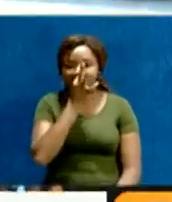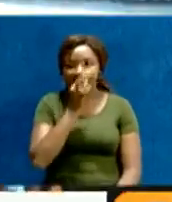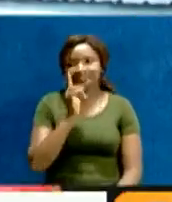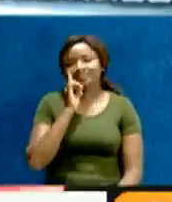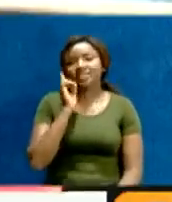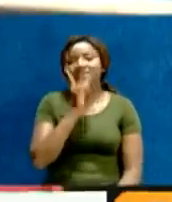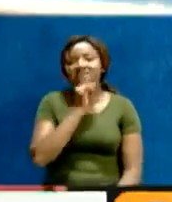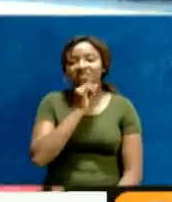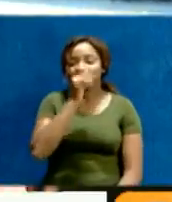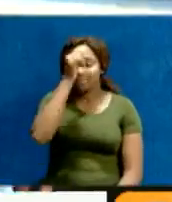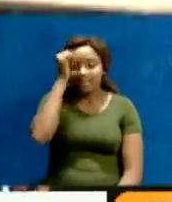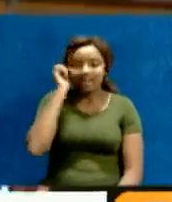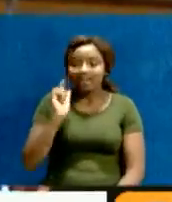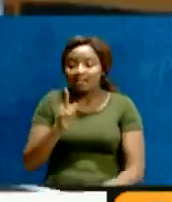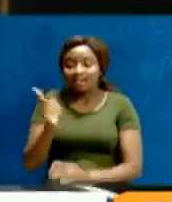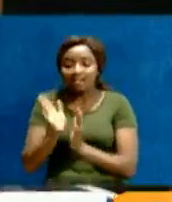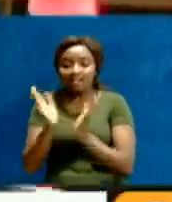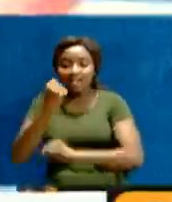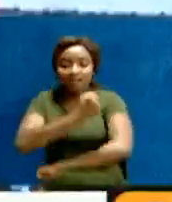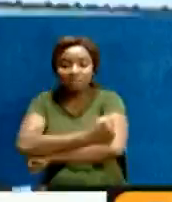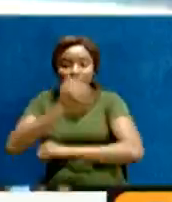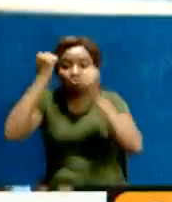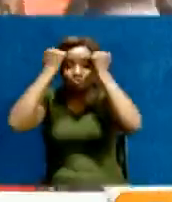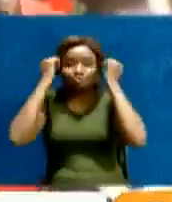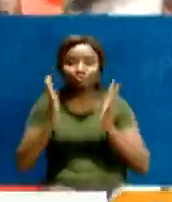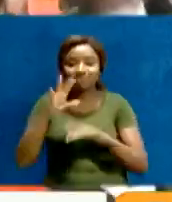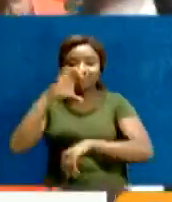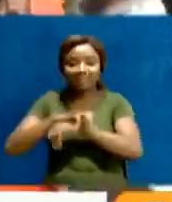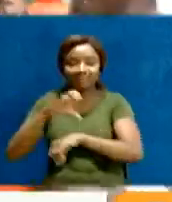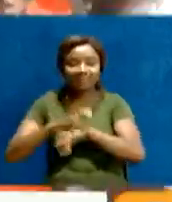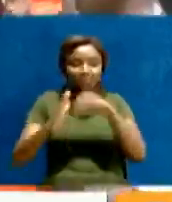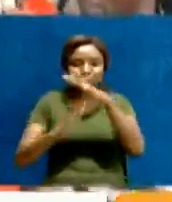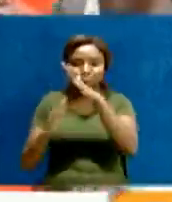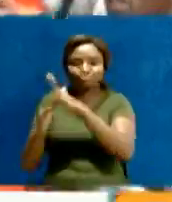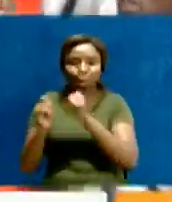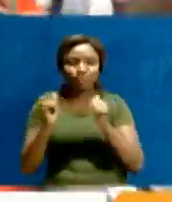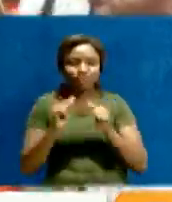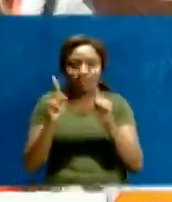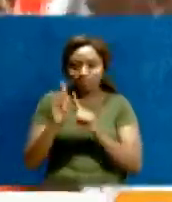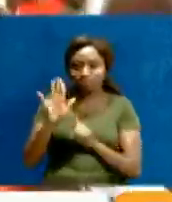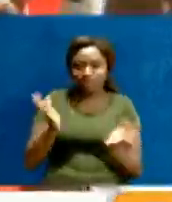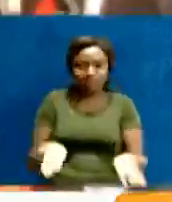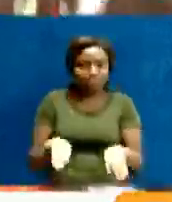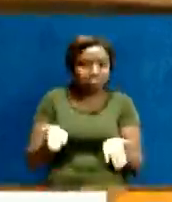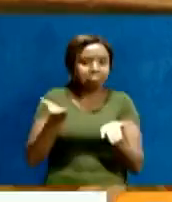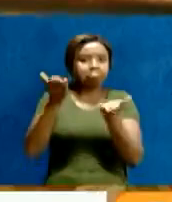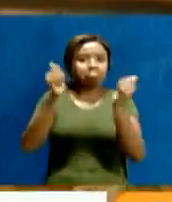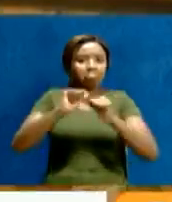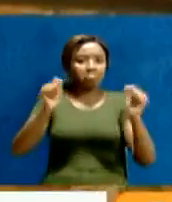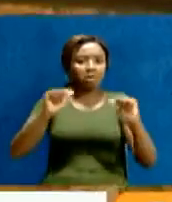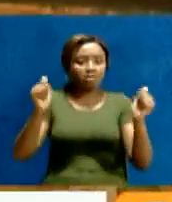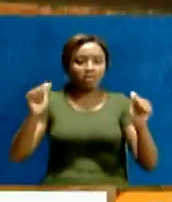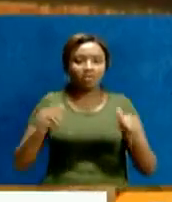the majority of public schools that not only produced top candidates in the country, but also recorded major improvements in their overall MIN scores.